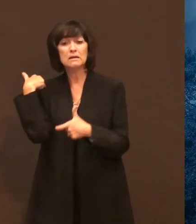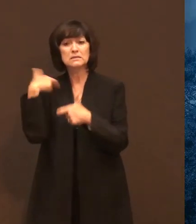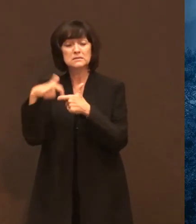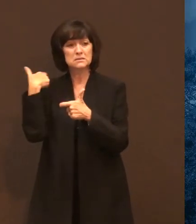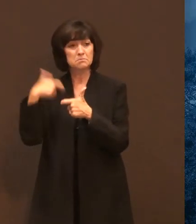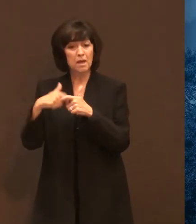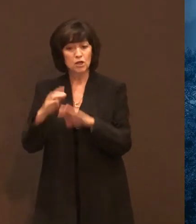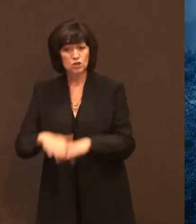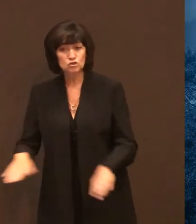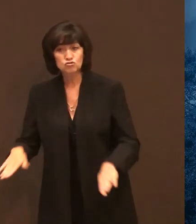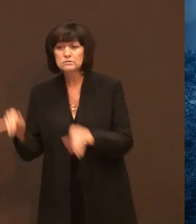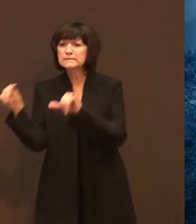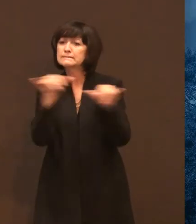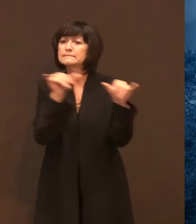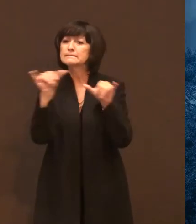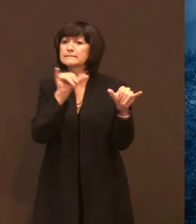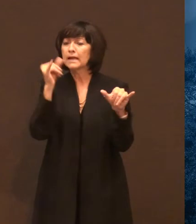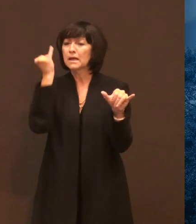shown?